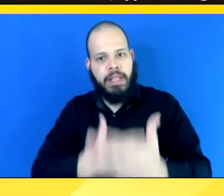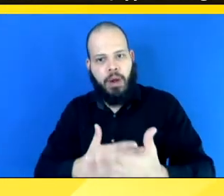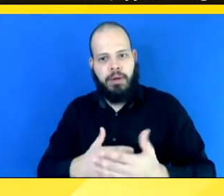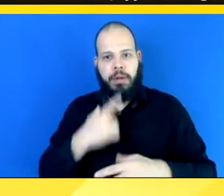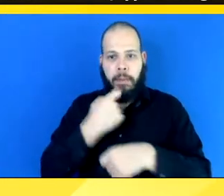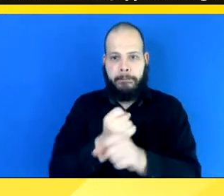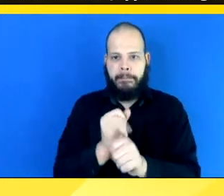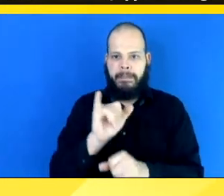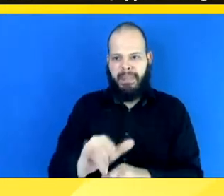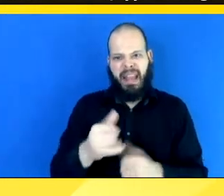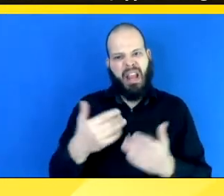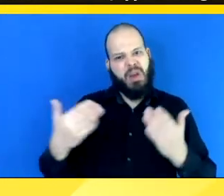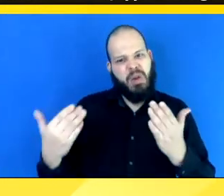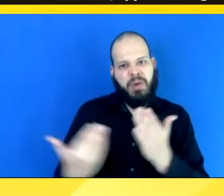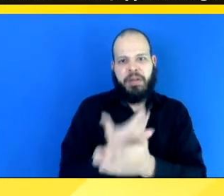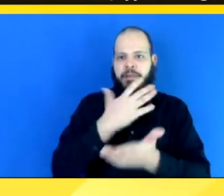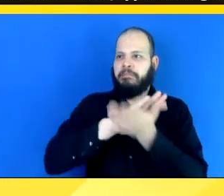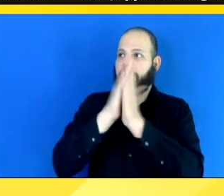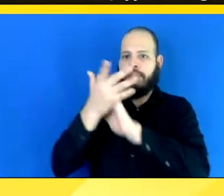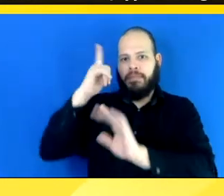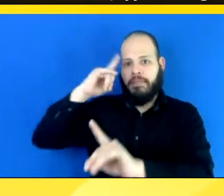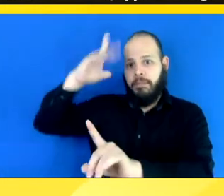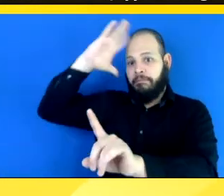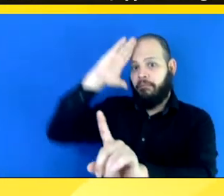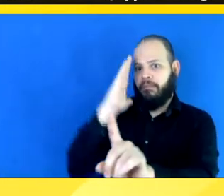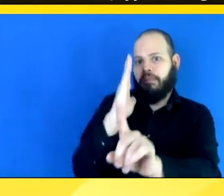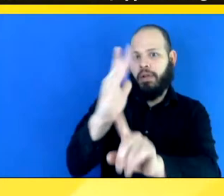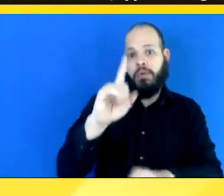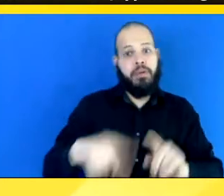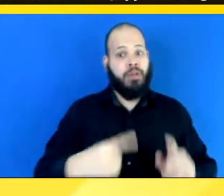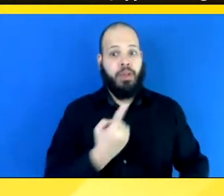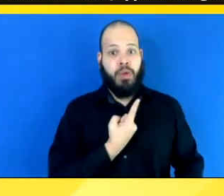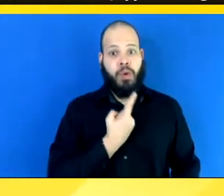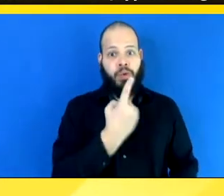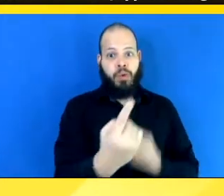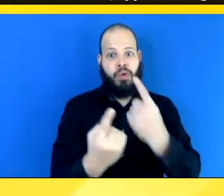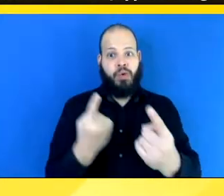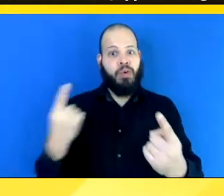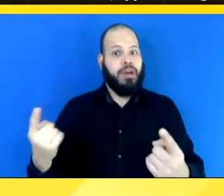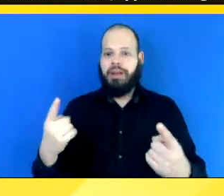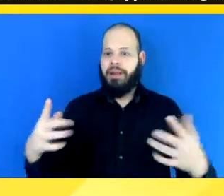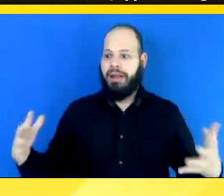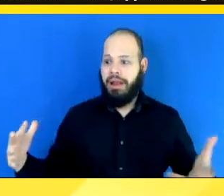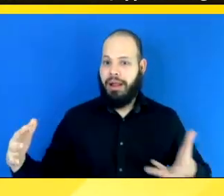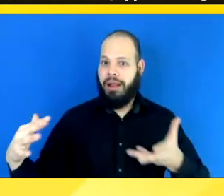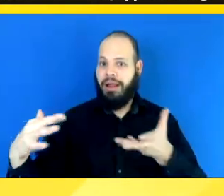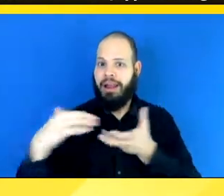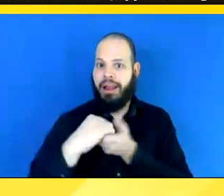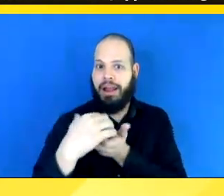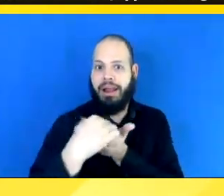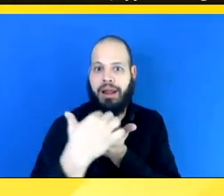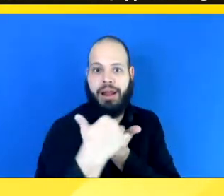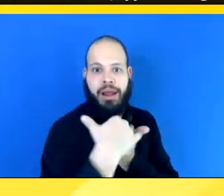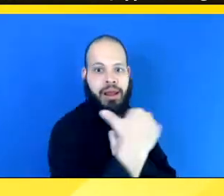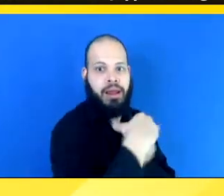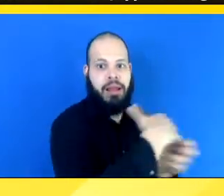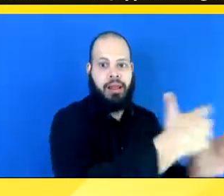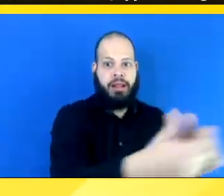We couldn't do it by ourselves, but together we can. Yes. So thank you. Thank you. That's all I have to say today.